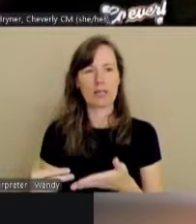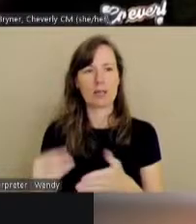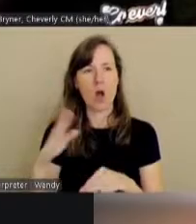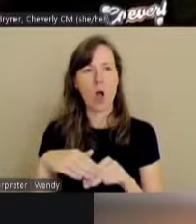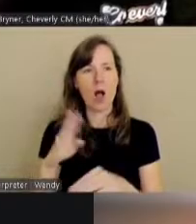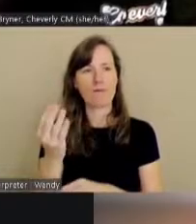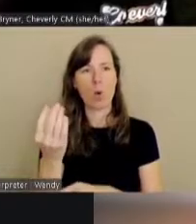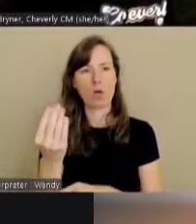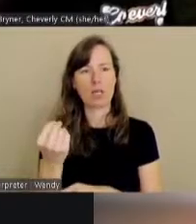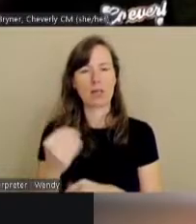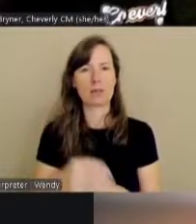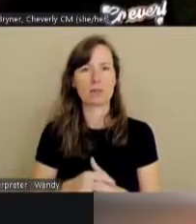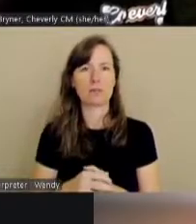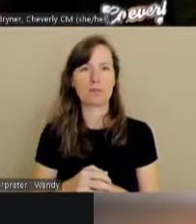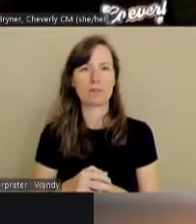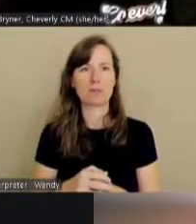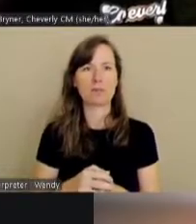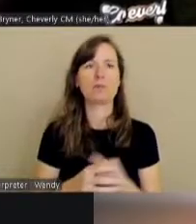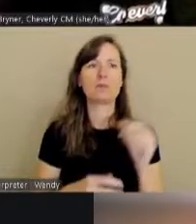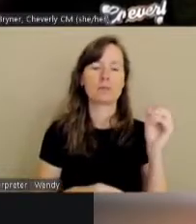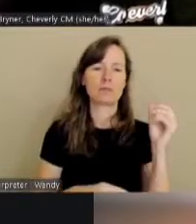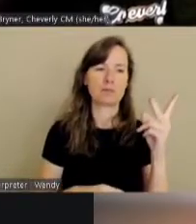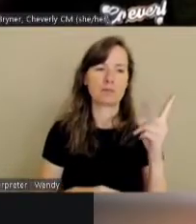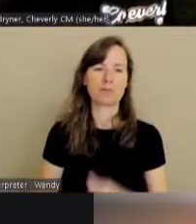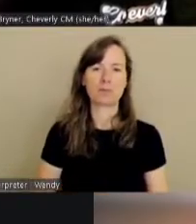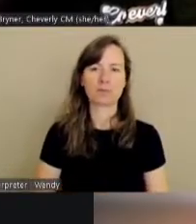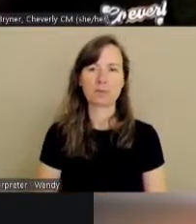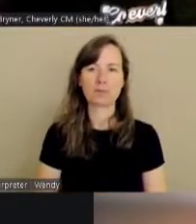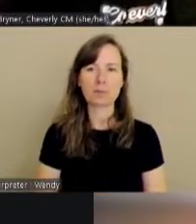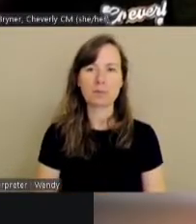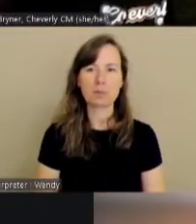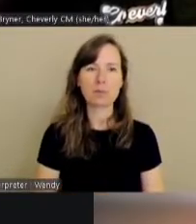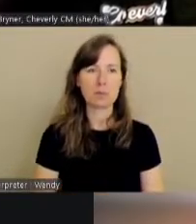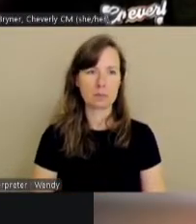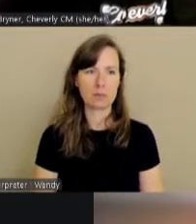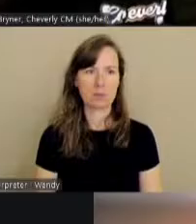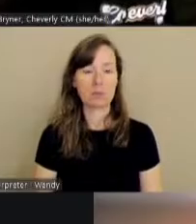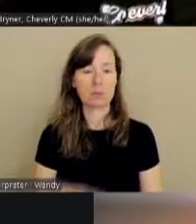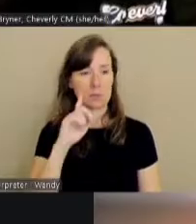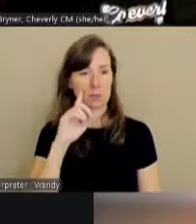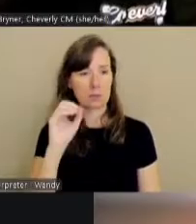14th. Understood. Does that sound okay to you, council member?